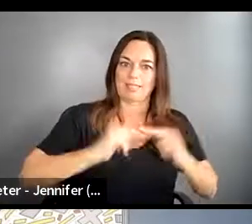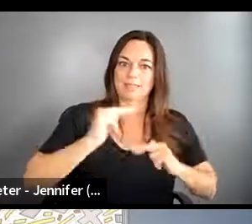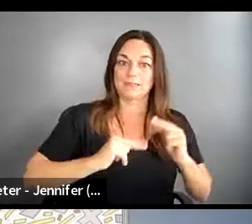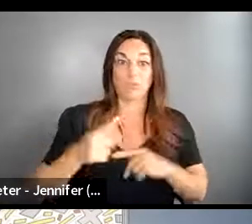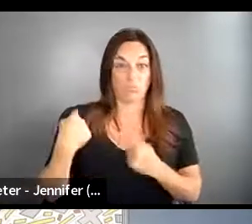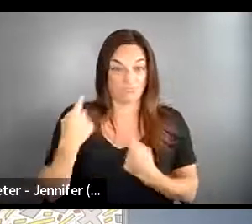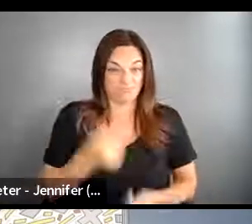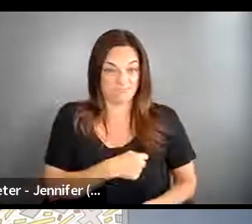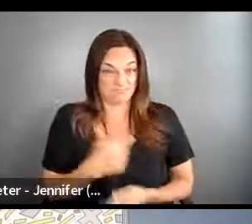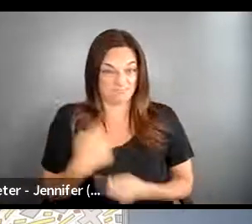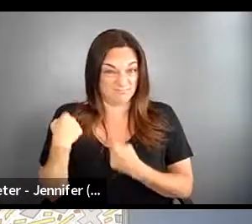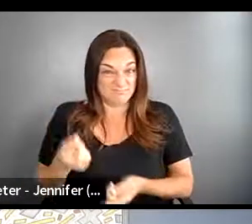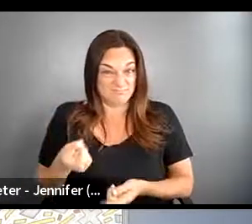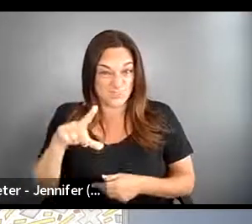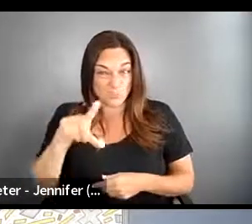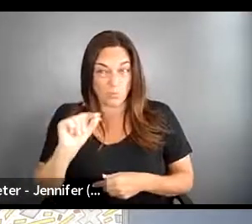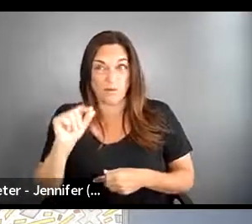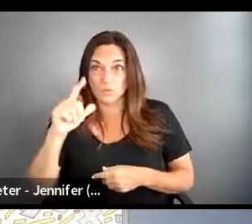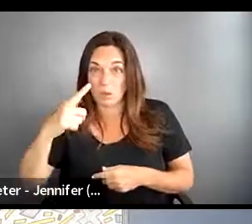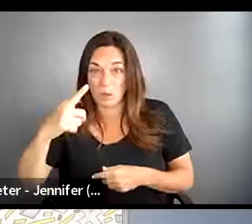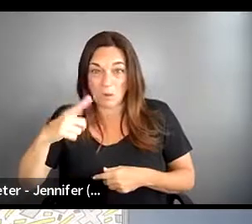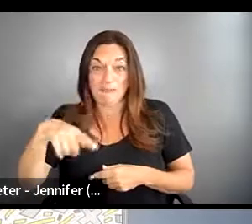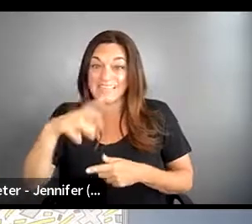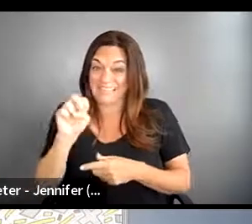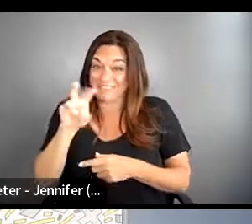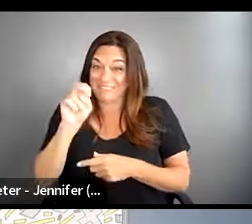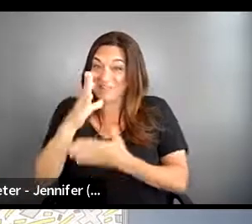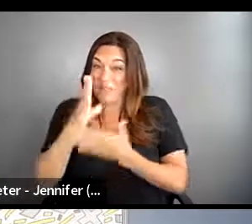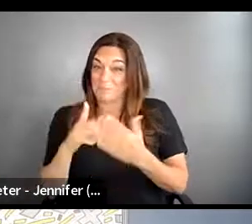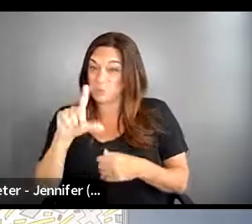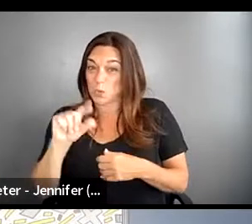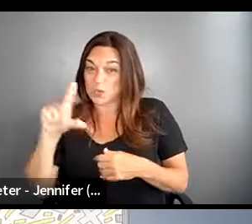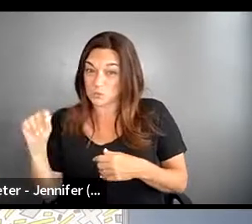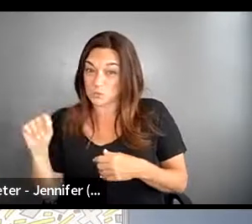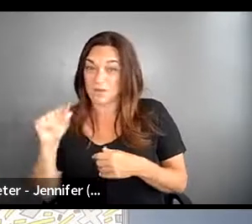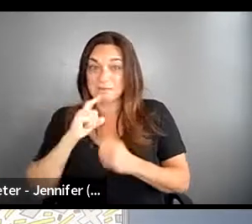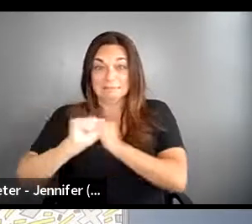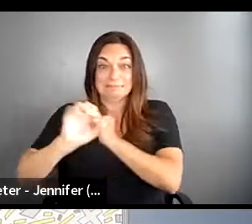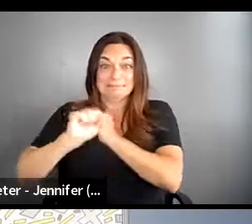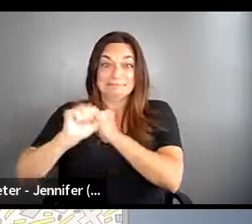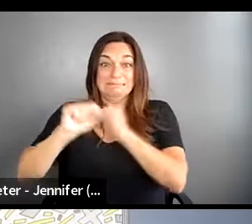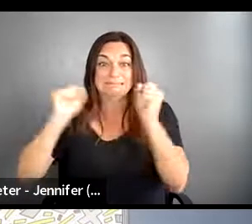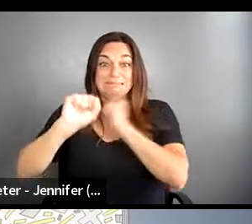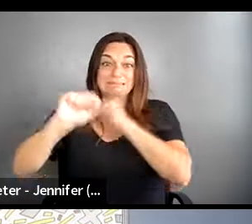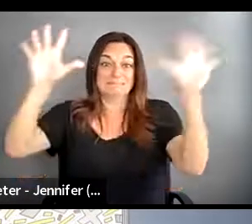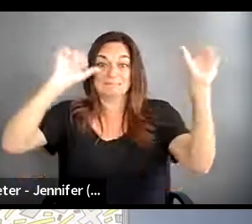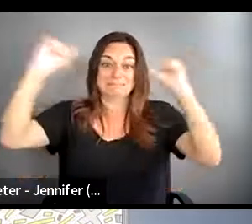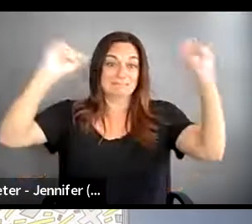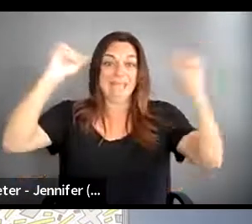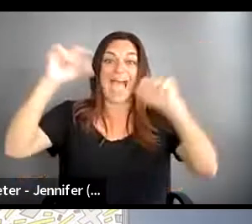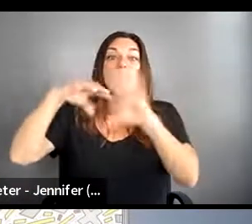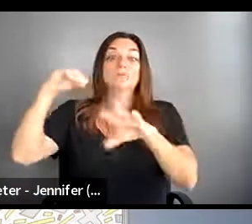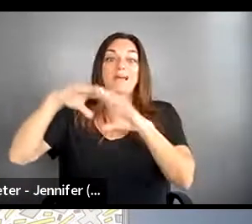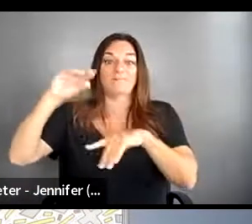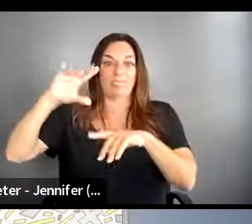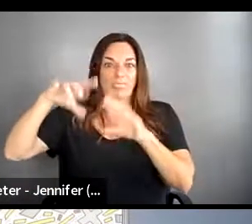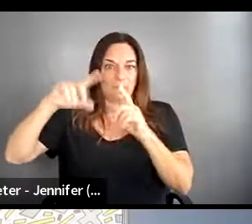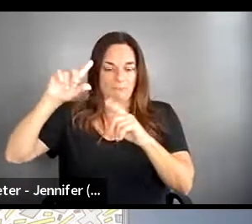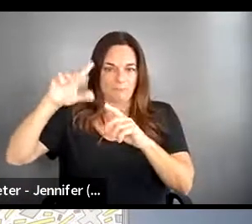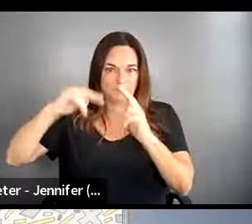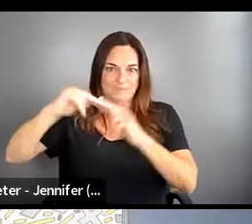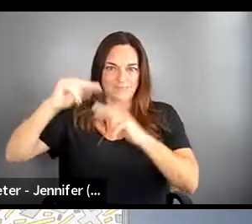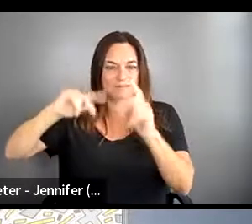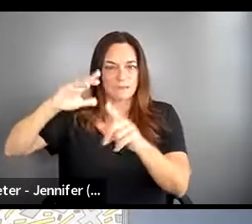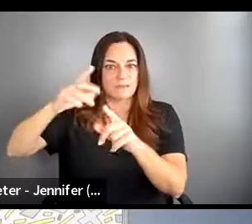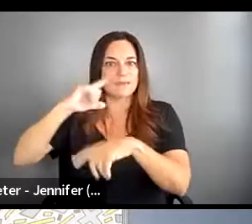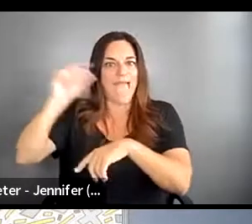of 2021, even some of 2020, advocating outside of the building because the Capitol had been closed down due